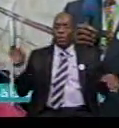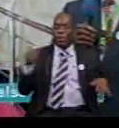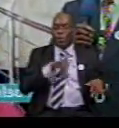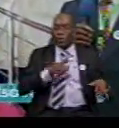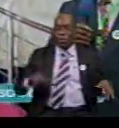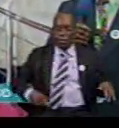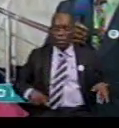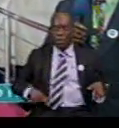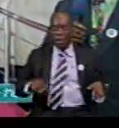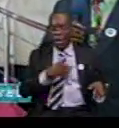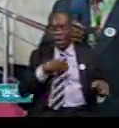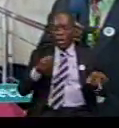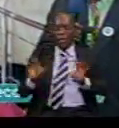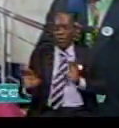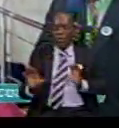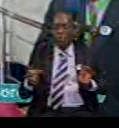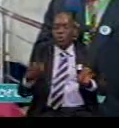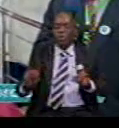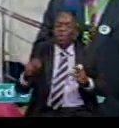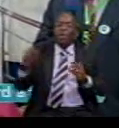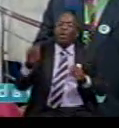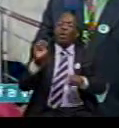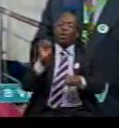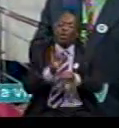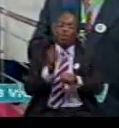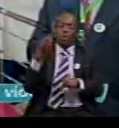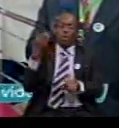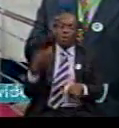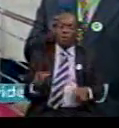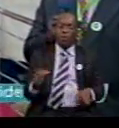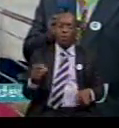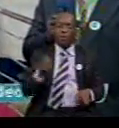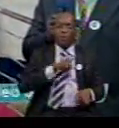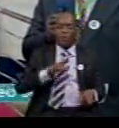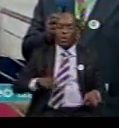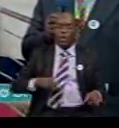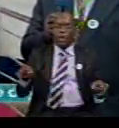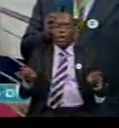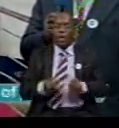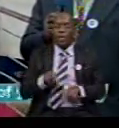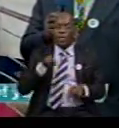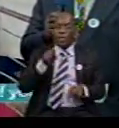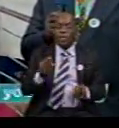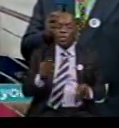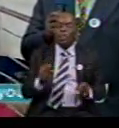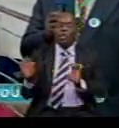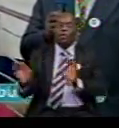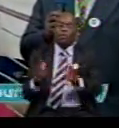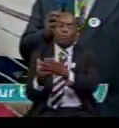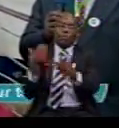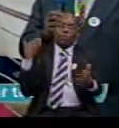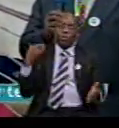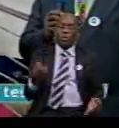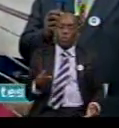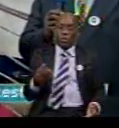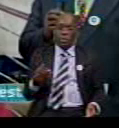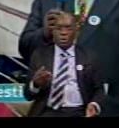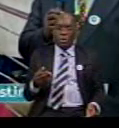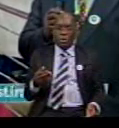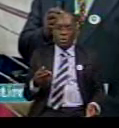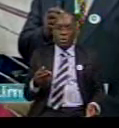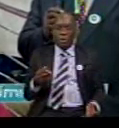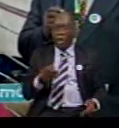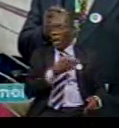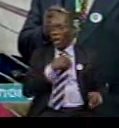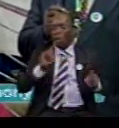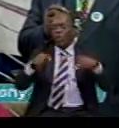do the work of the Lord, which is money crying that I used to do at my location. In Yoforogi, Sumbare, I used